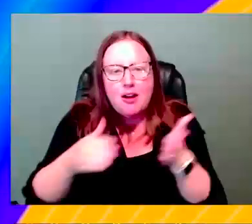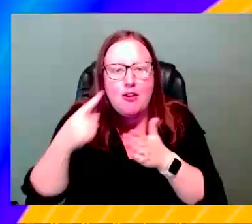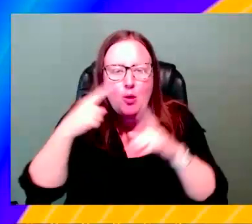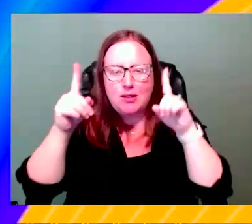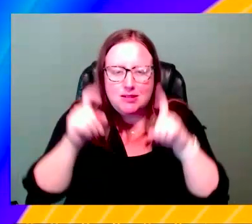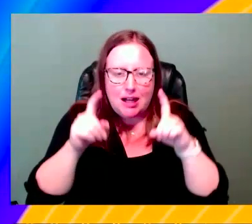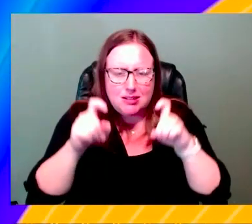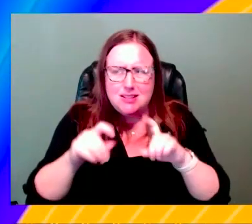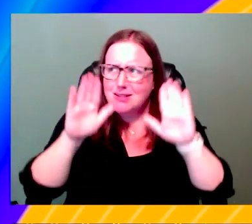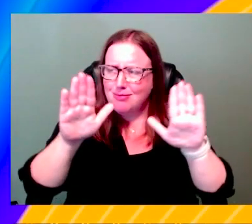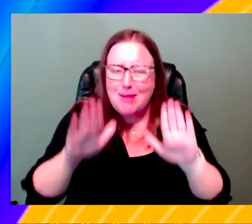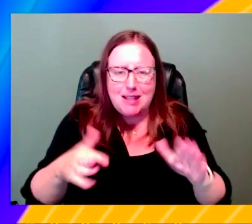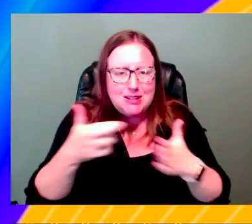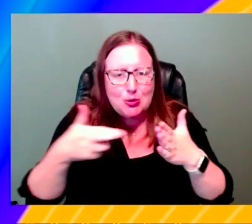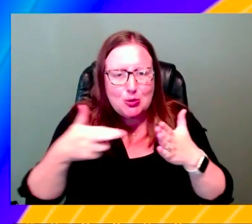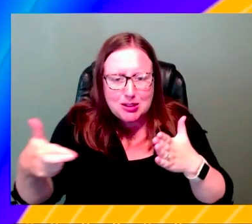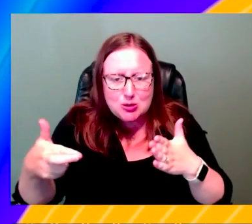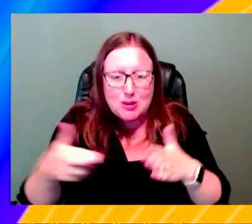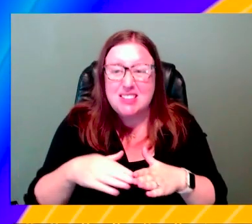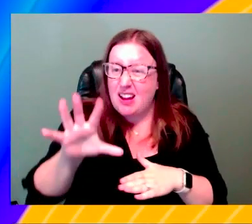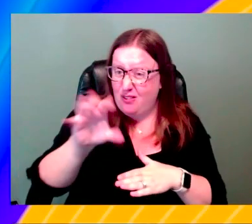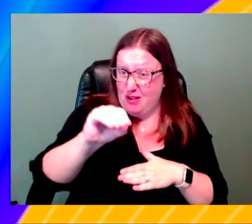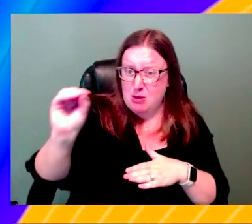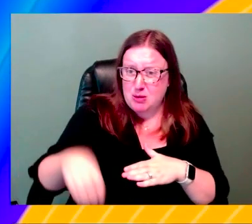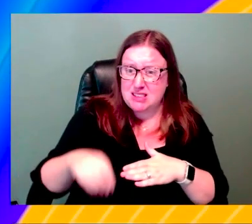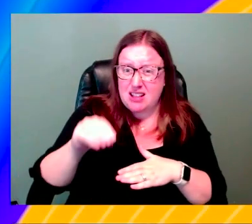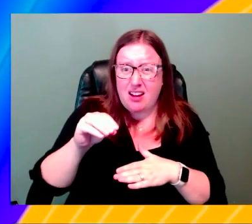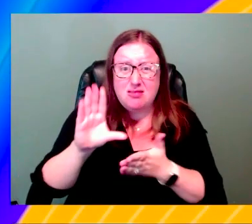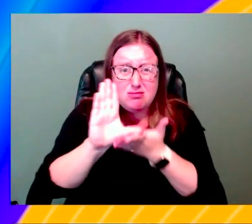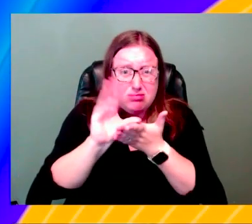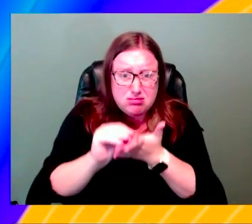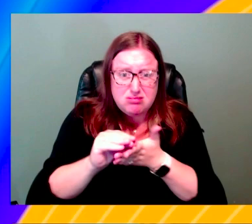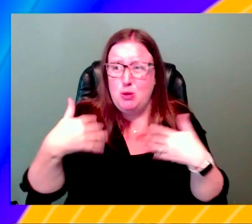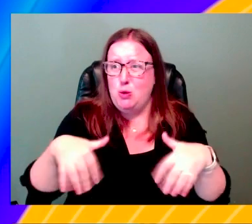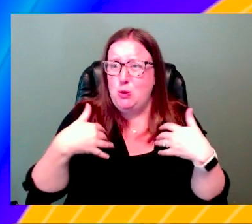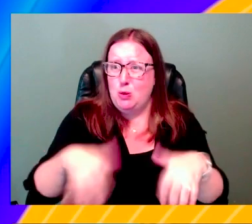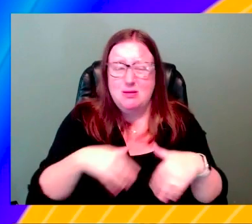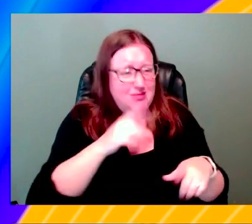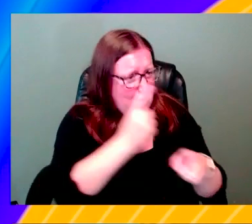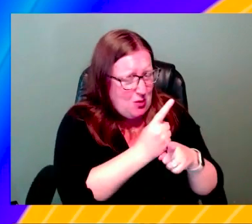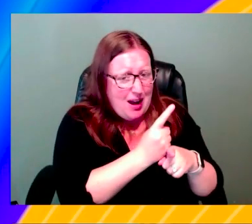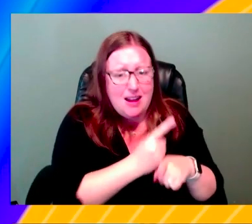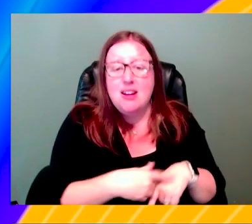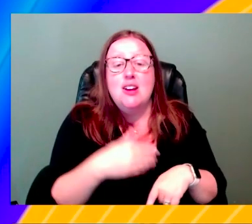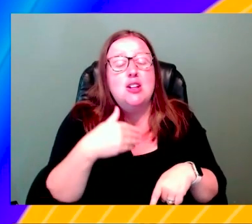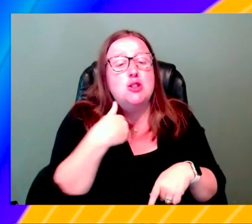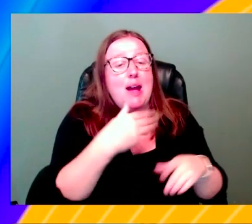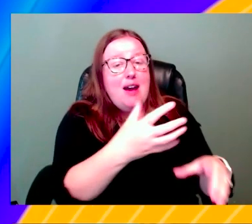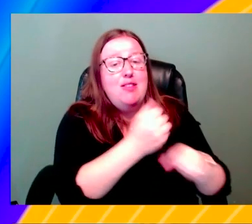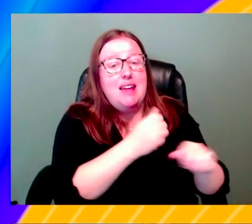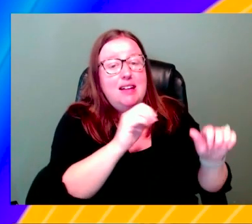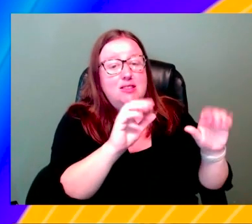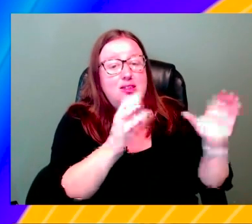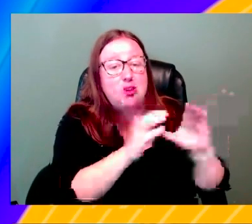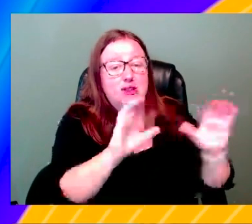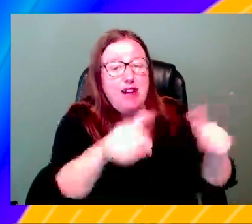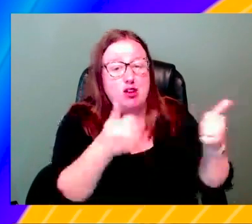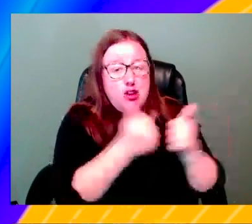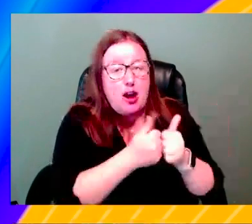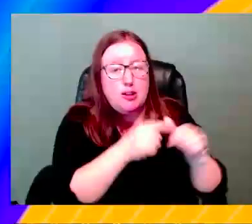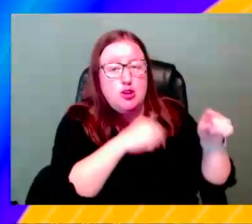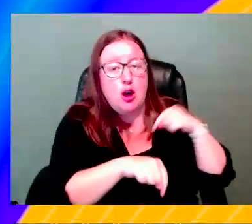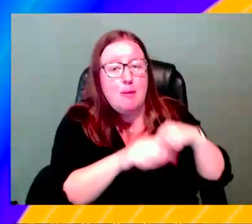resource and can't beat the 50% off discount, right? Yep, exactly. Cool, exactly. So we have the Get Certified Challenge. Let's go back and talk about the